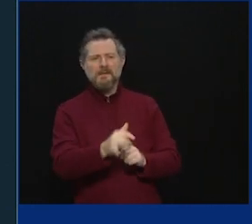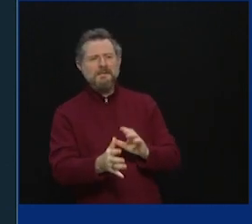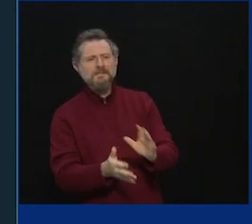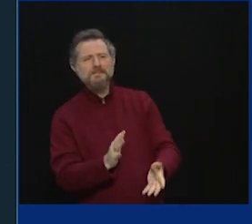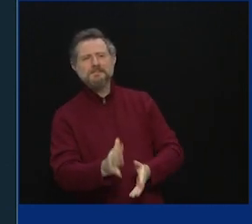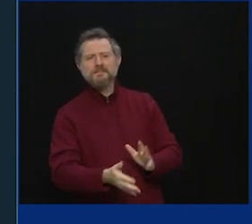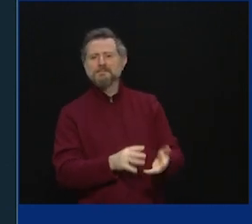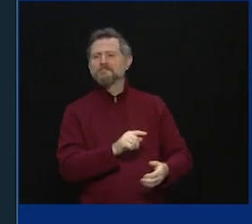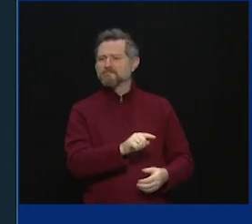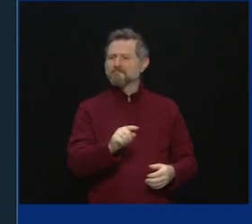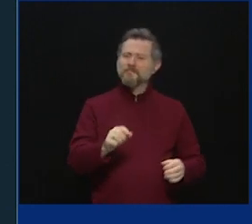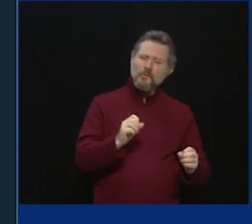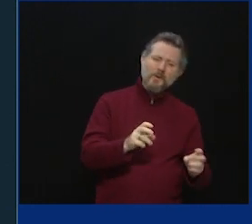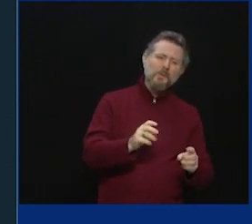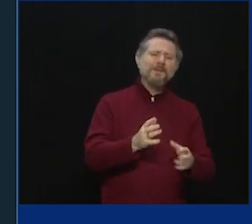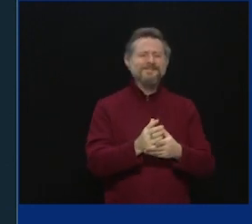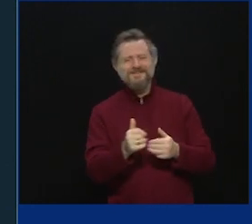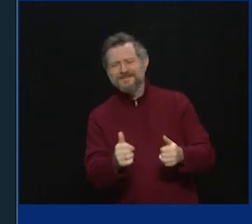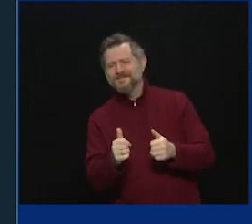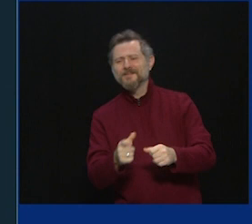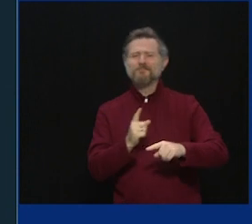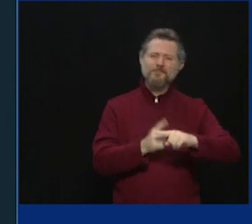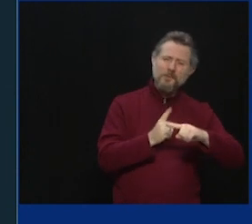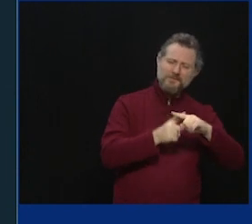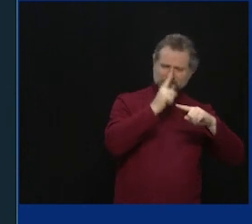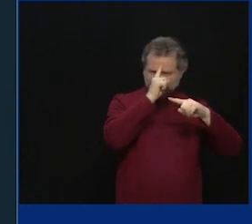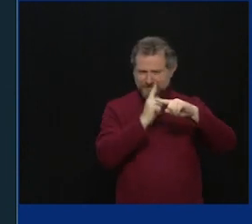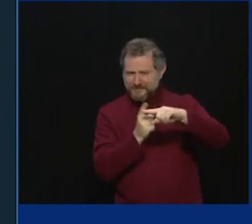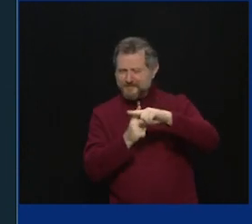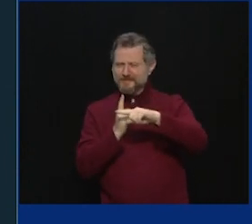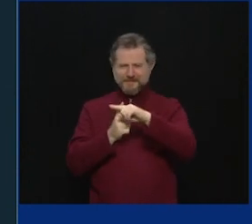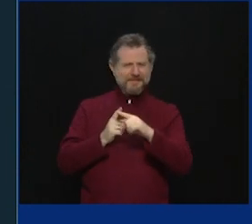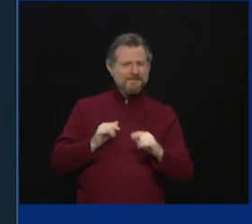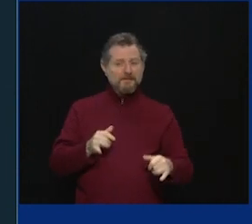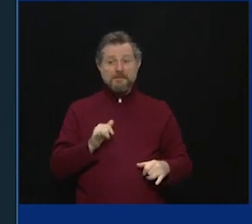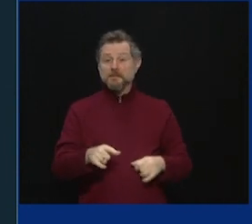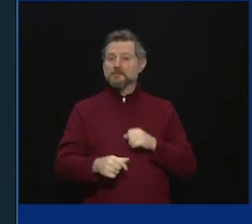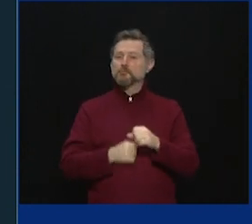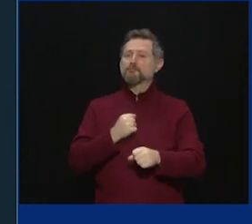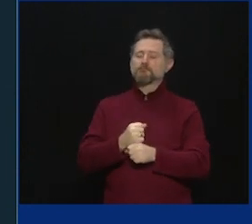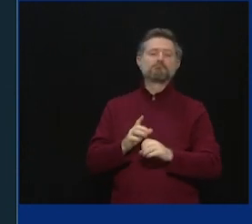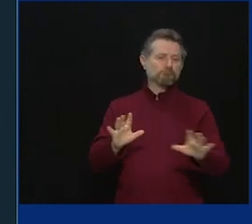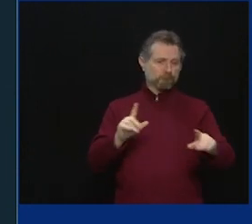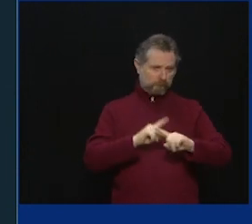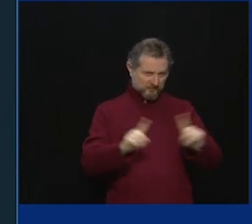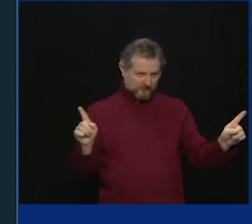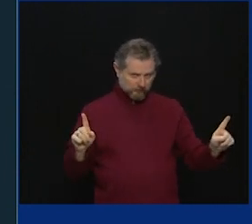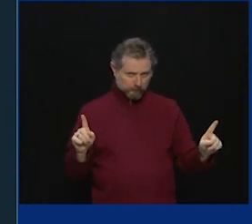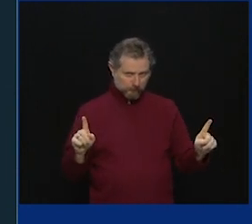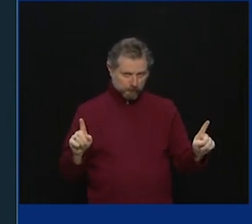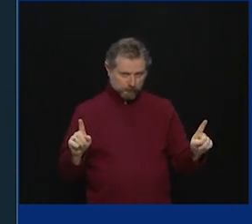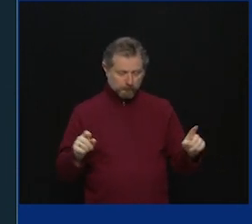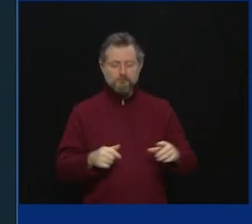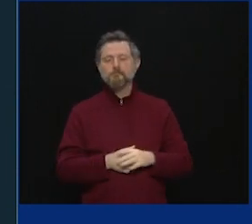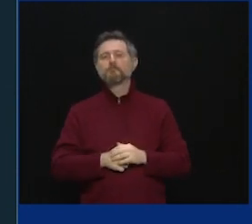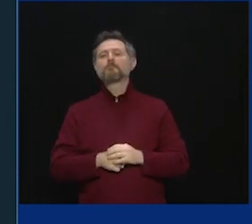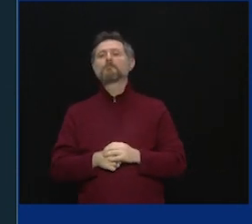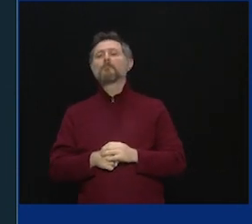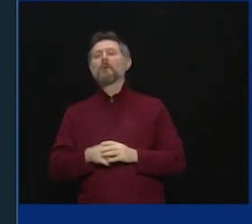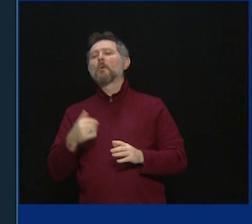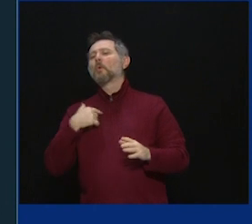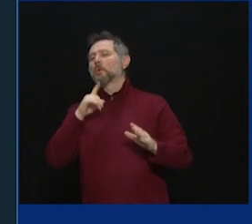when they felt so isolated and lonely. This is a different year, and what we have done, we've done an extraordinary